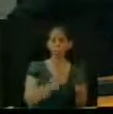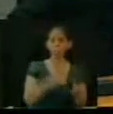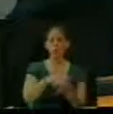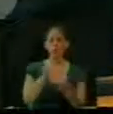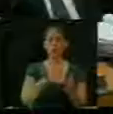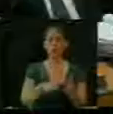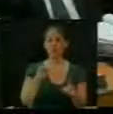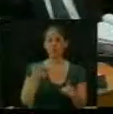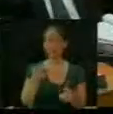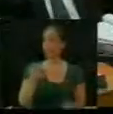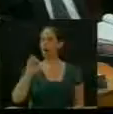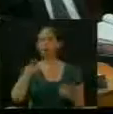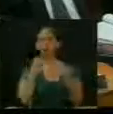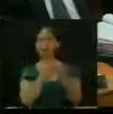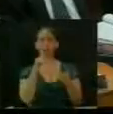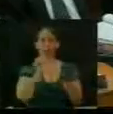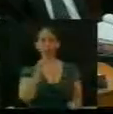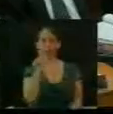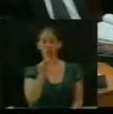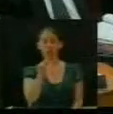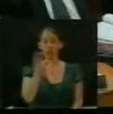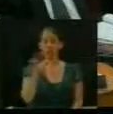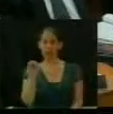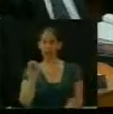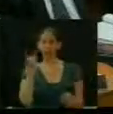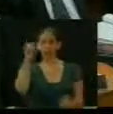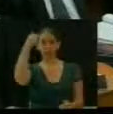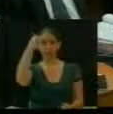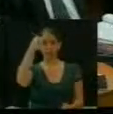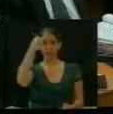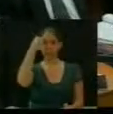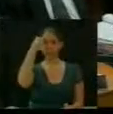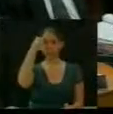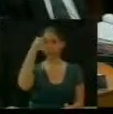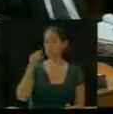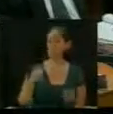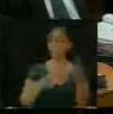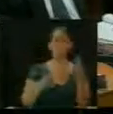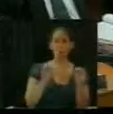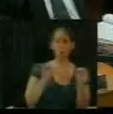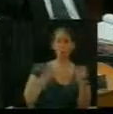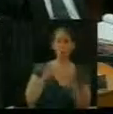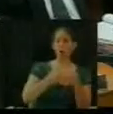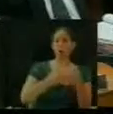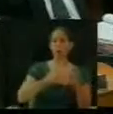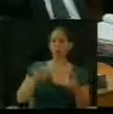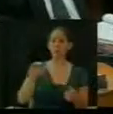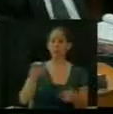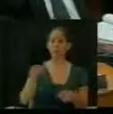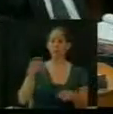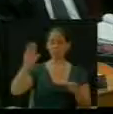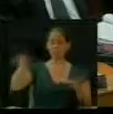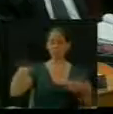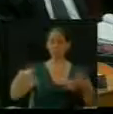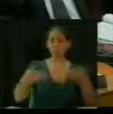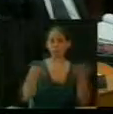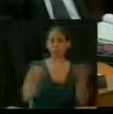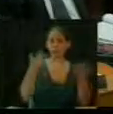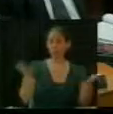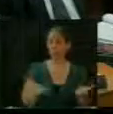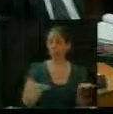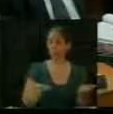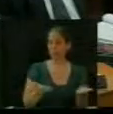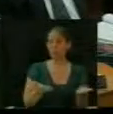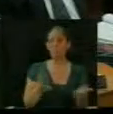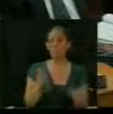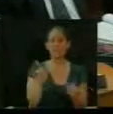government? I really have no problem with the Ethics Committee bringing us recommendations. I do think that at the same time, we